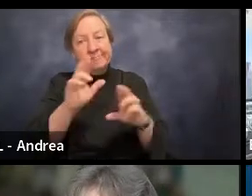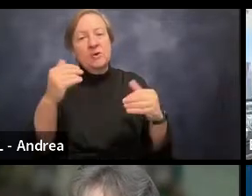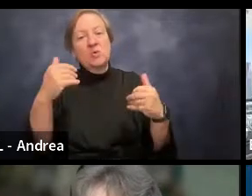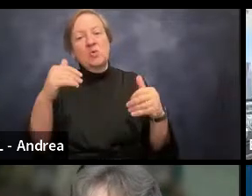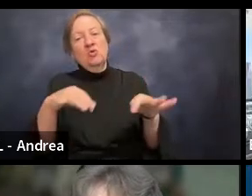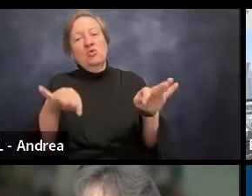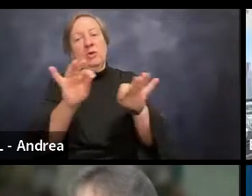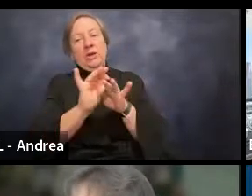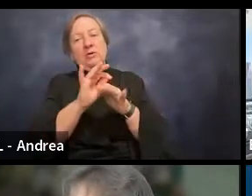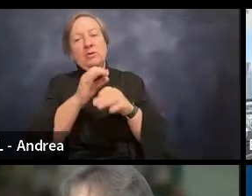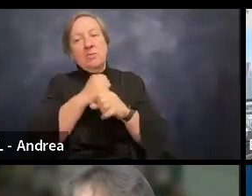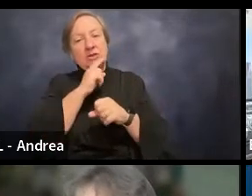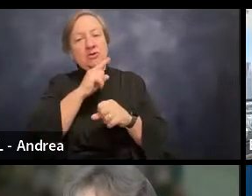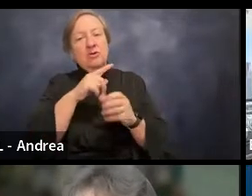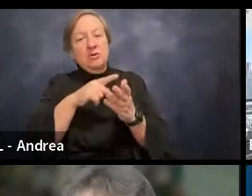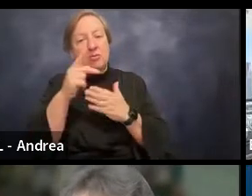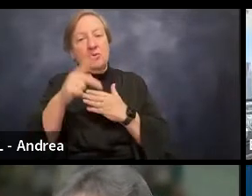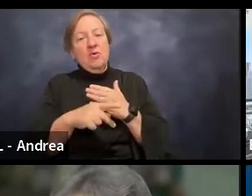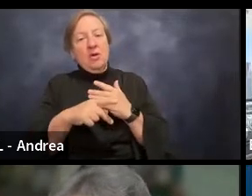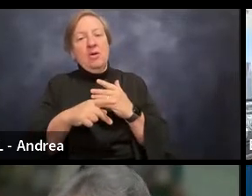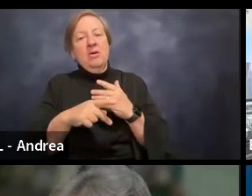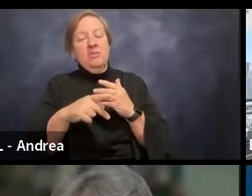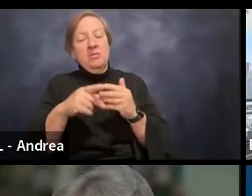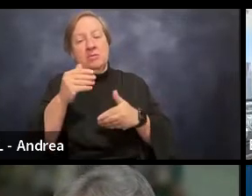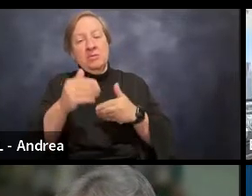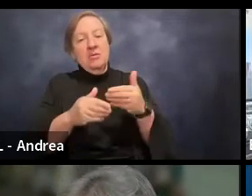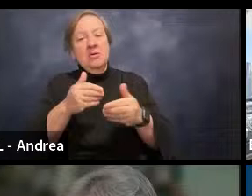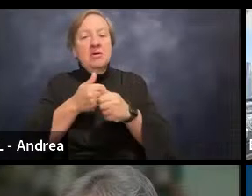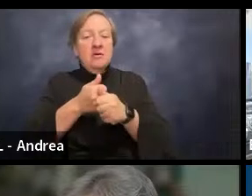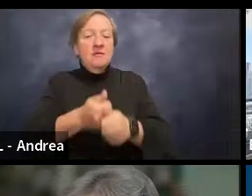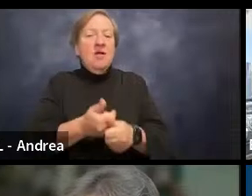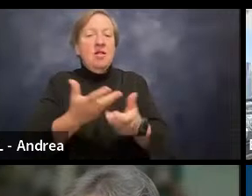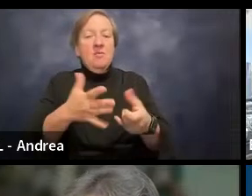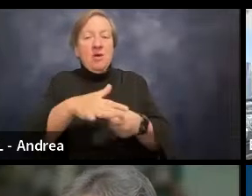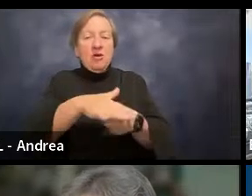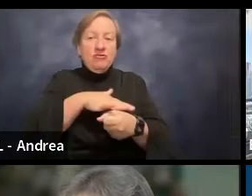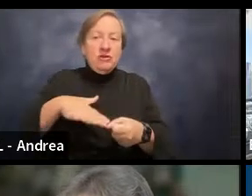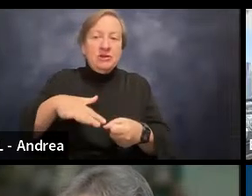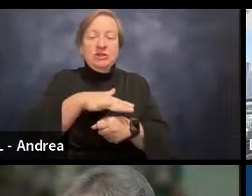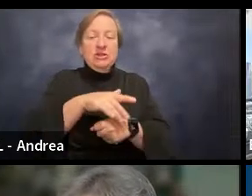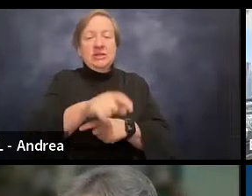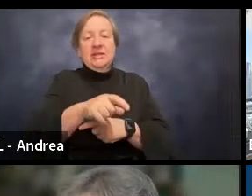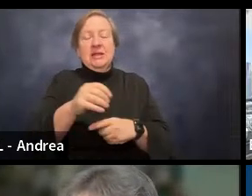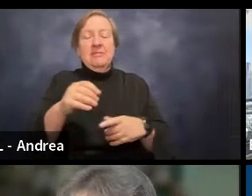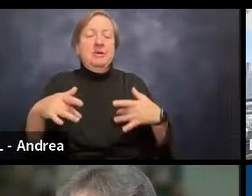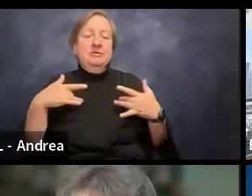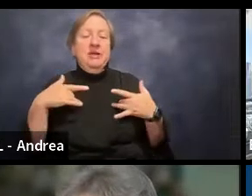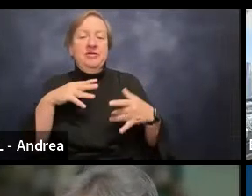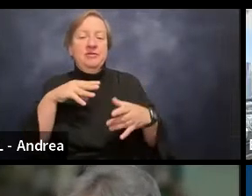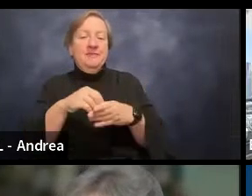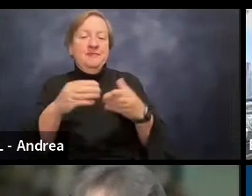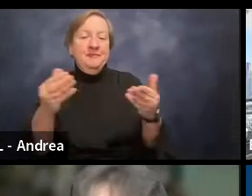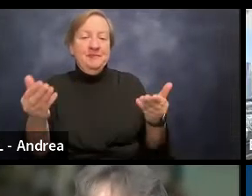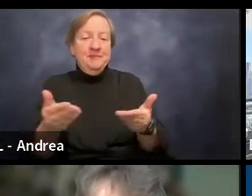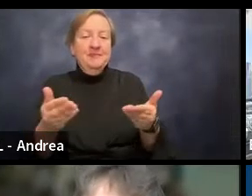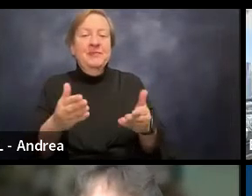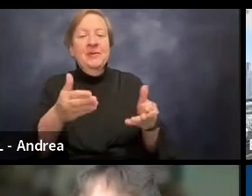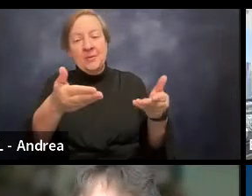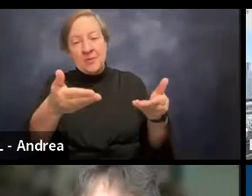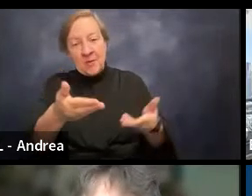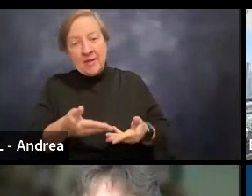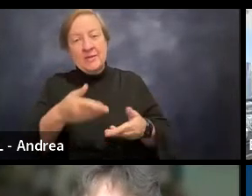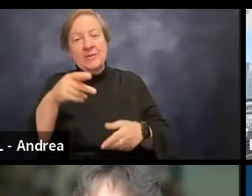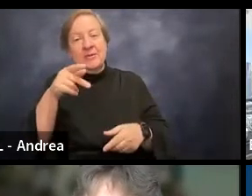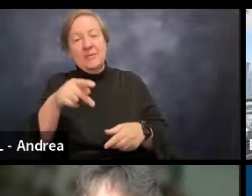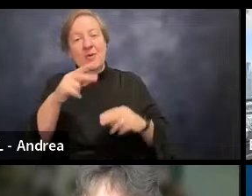to ensuring the program is responsive to a range of community needs, and I'm super excited to be a part of it. Welcome to the